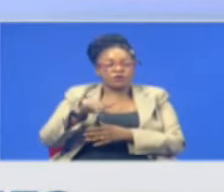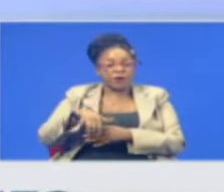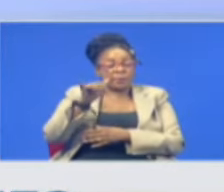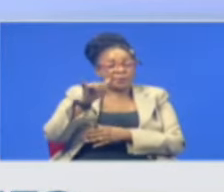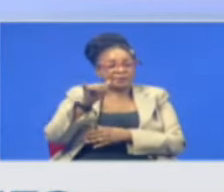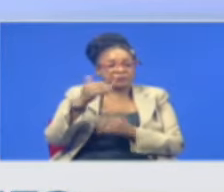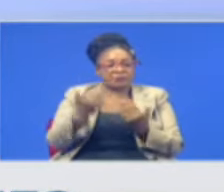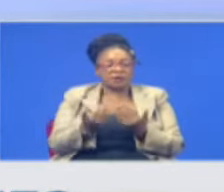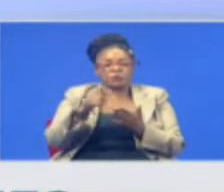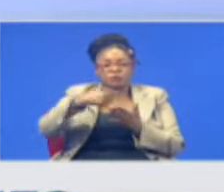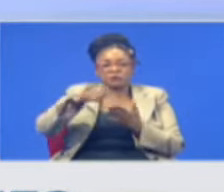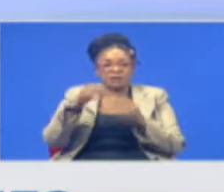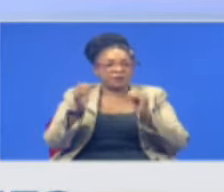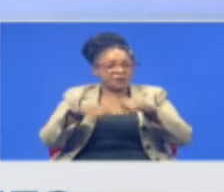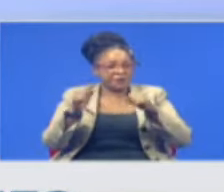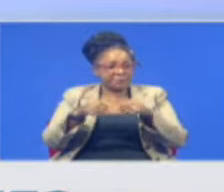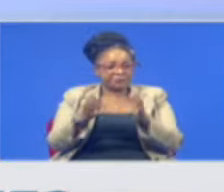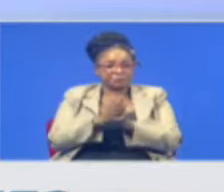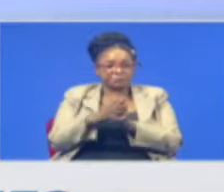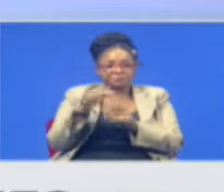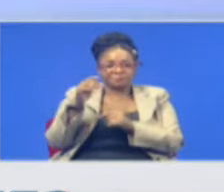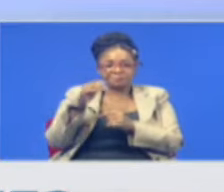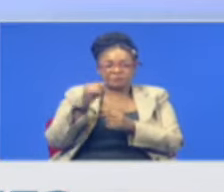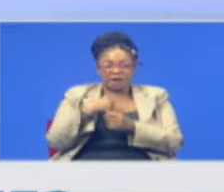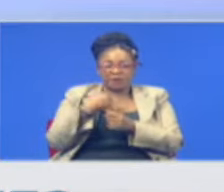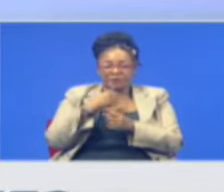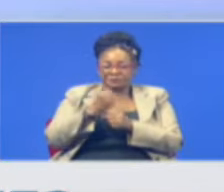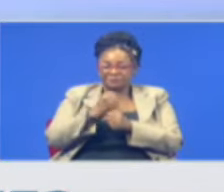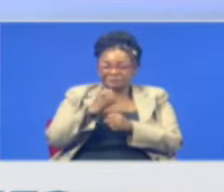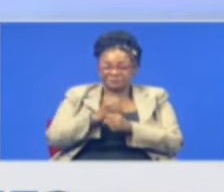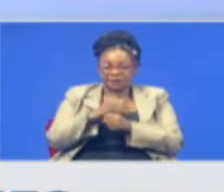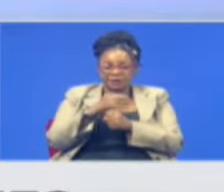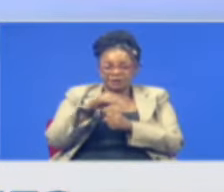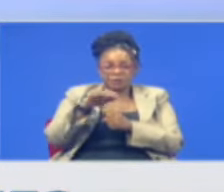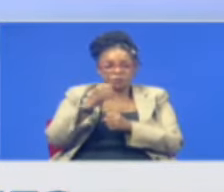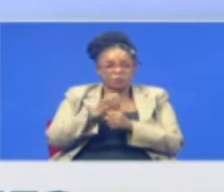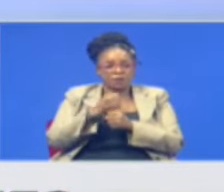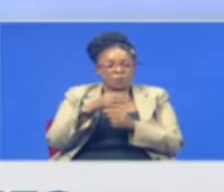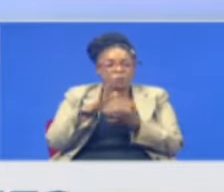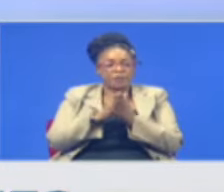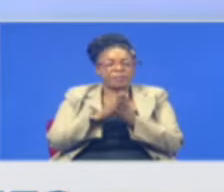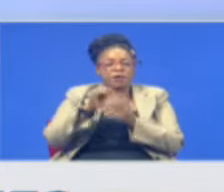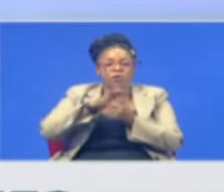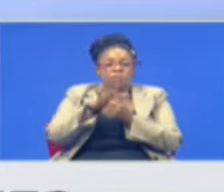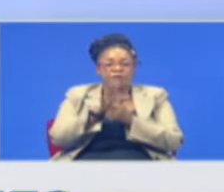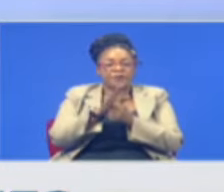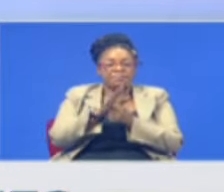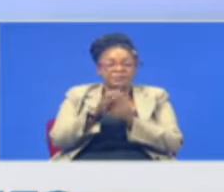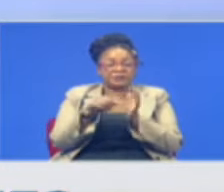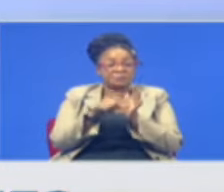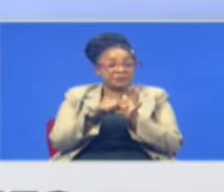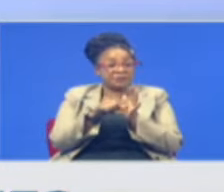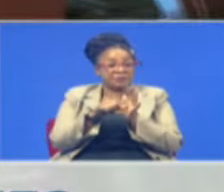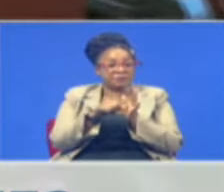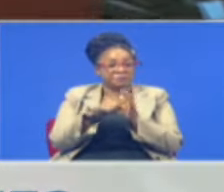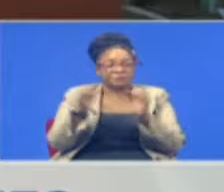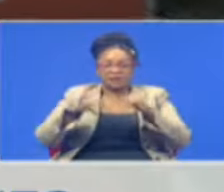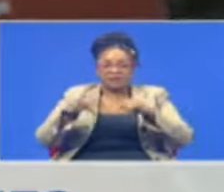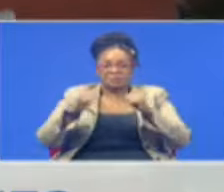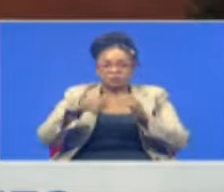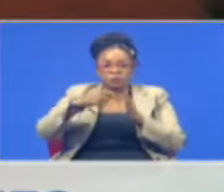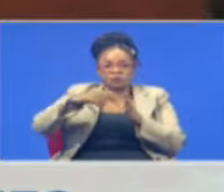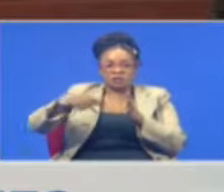the tough operating environment that many airlines find themselves in due to the COVID-19 pandemic. The agreement was signed